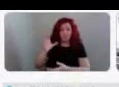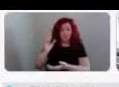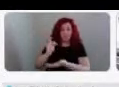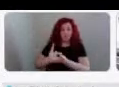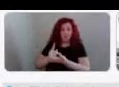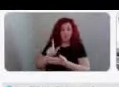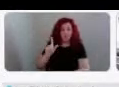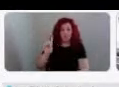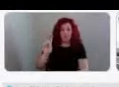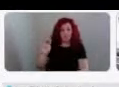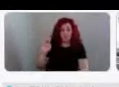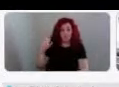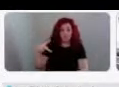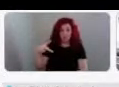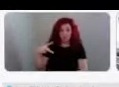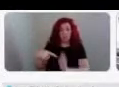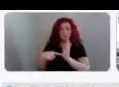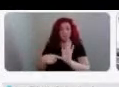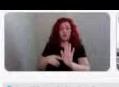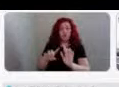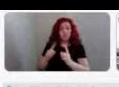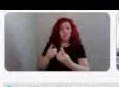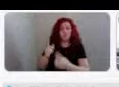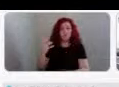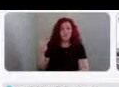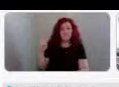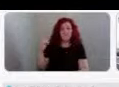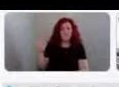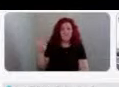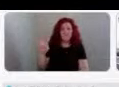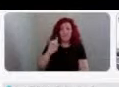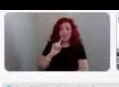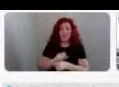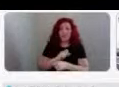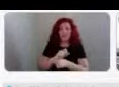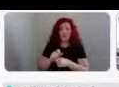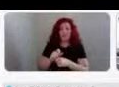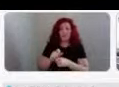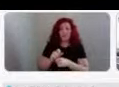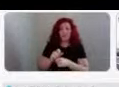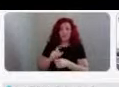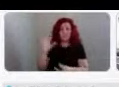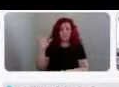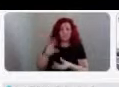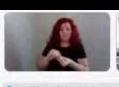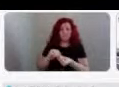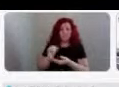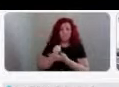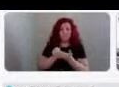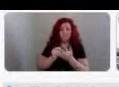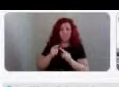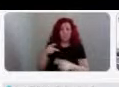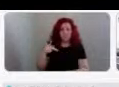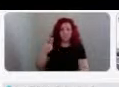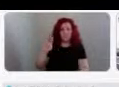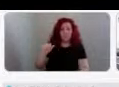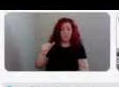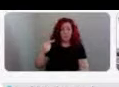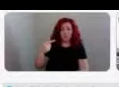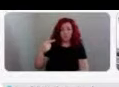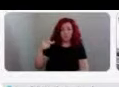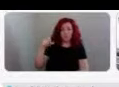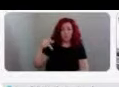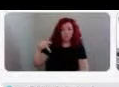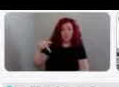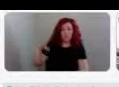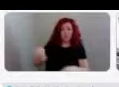map features a district 17 that was literally conceived of and drawn by the pima gop to give